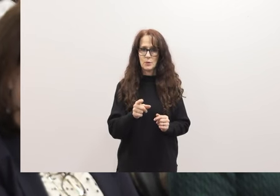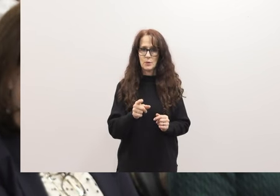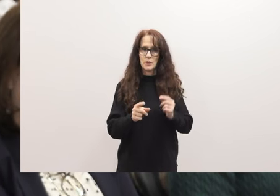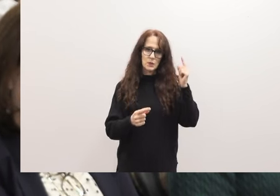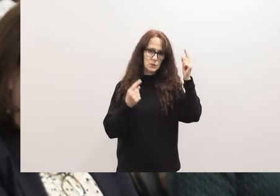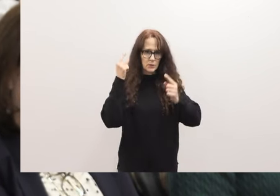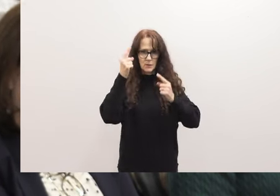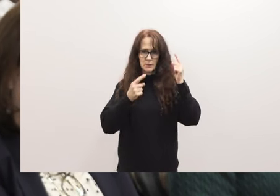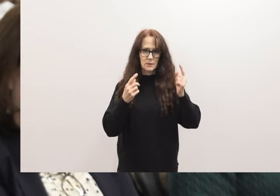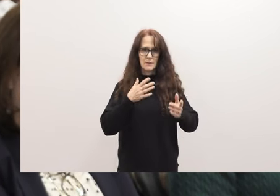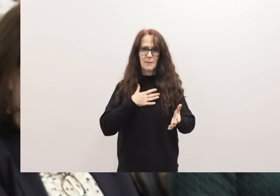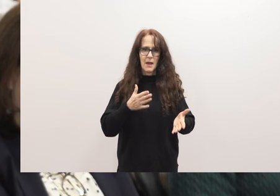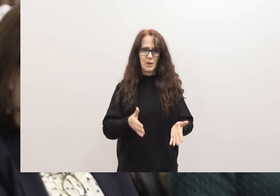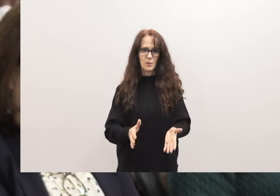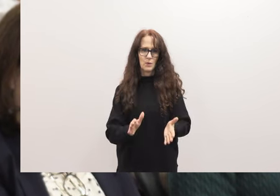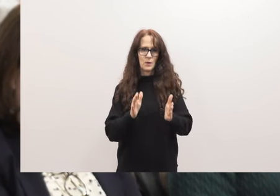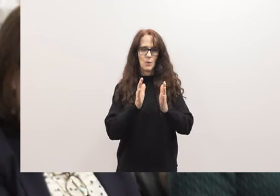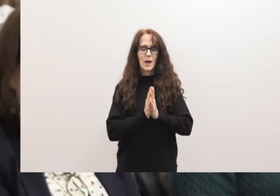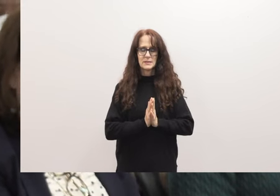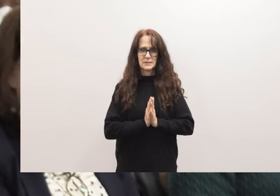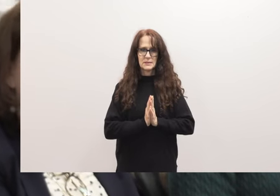consider my request and